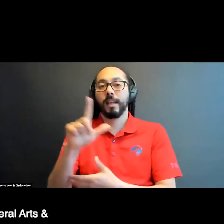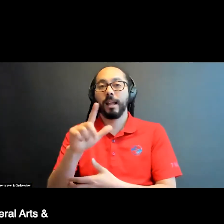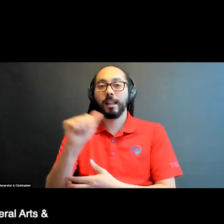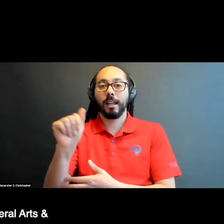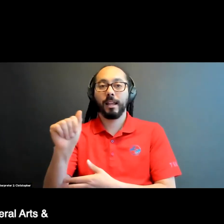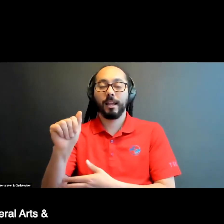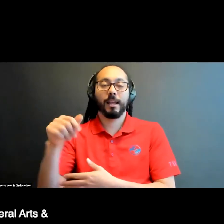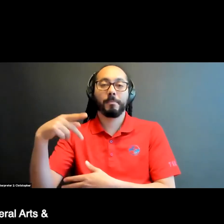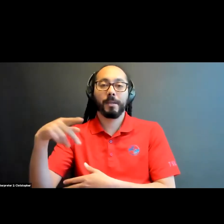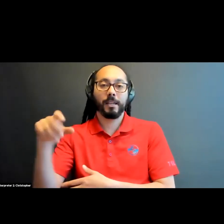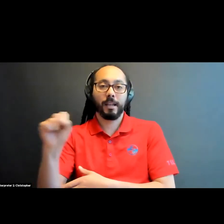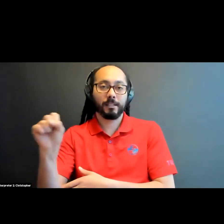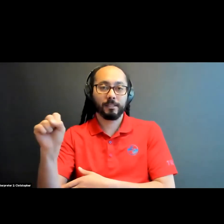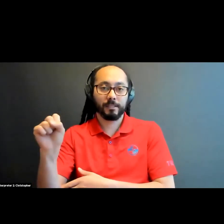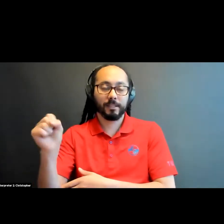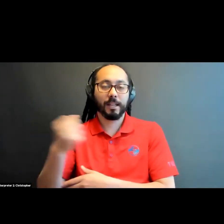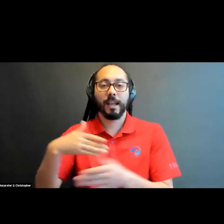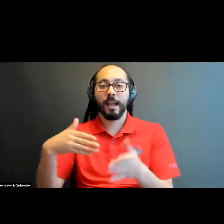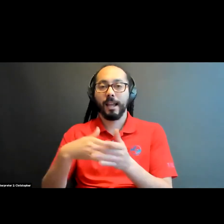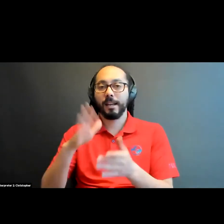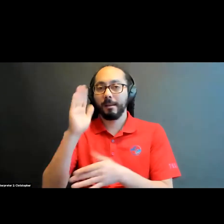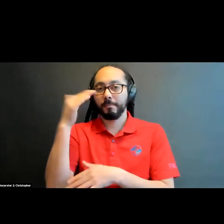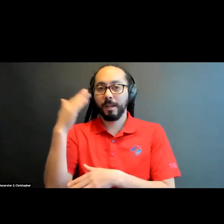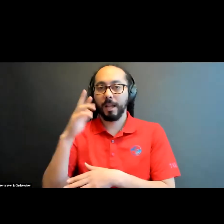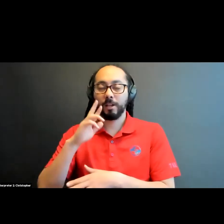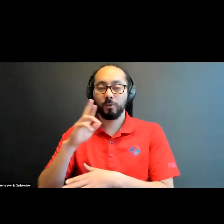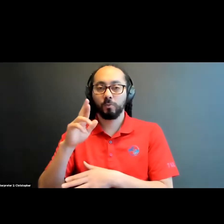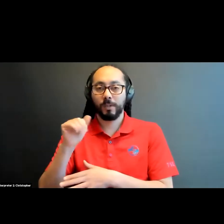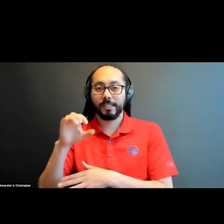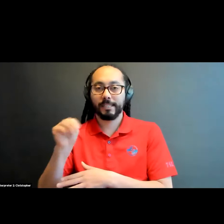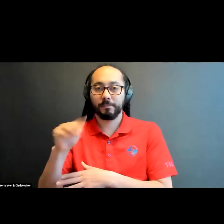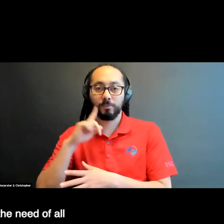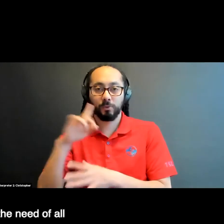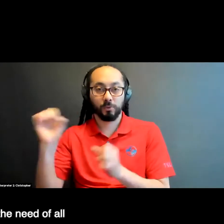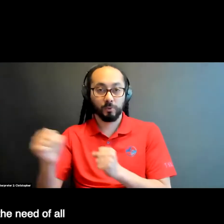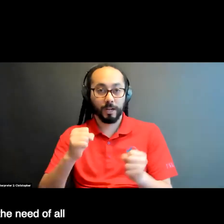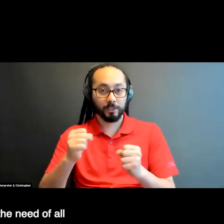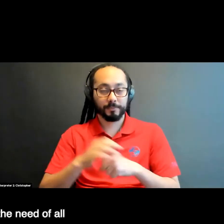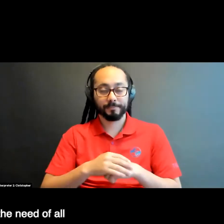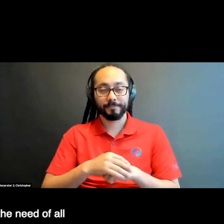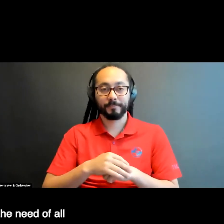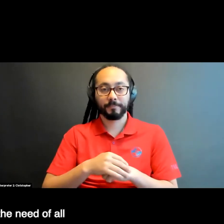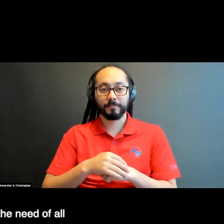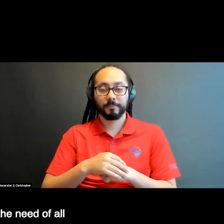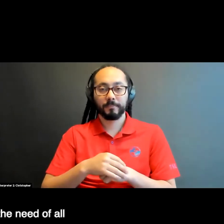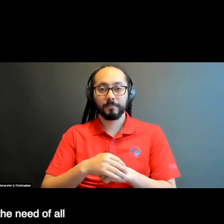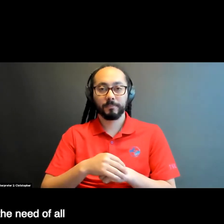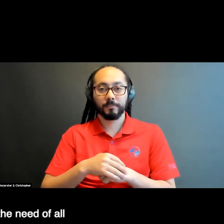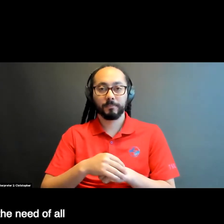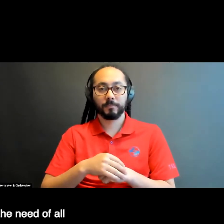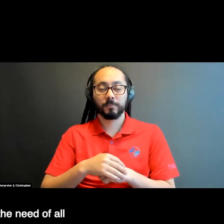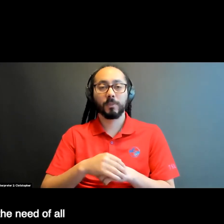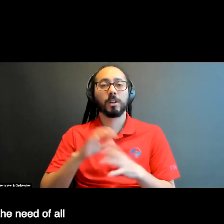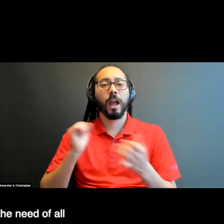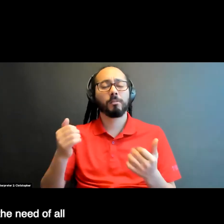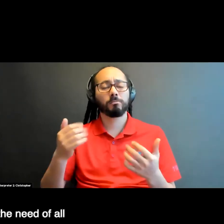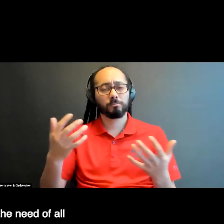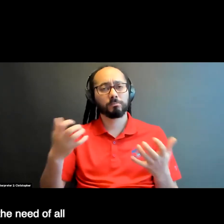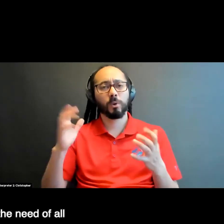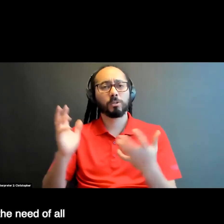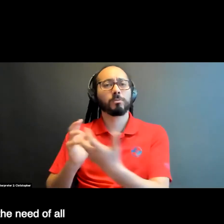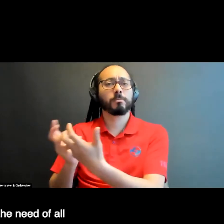Studies Anti-Black Racism Strategy. To help us meet the need of all of our